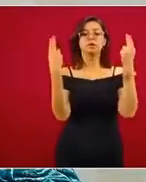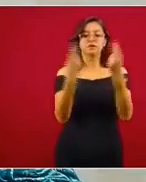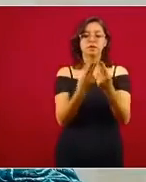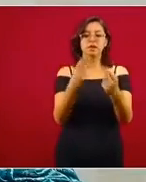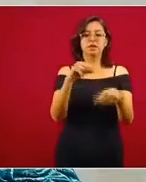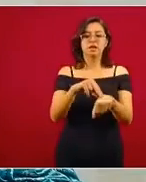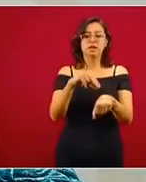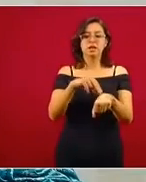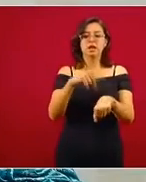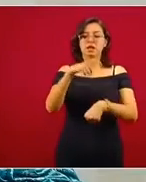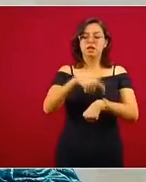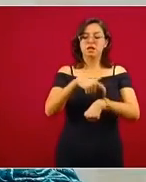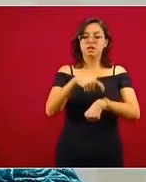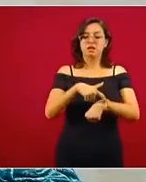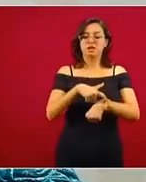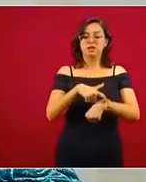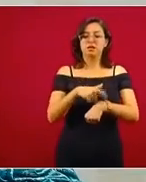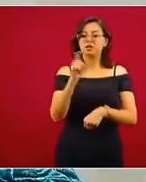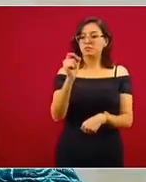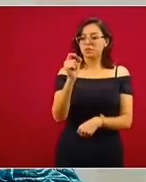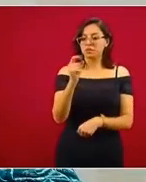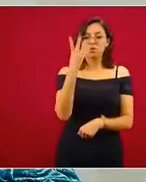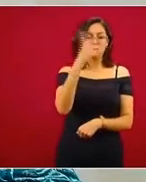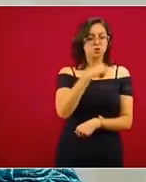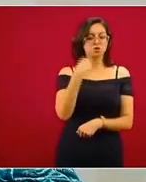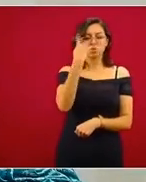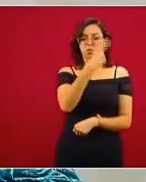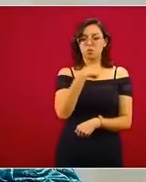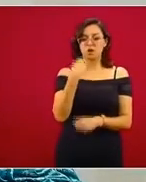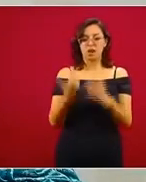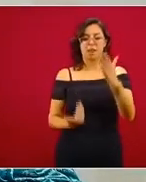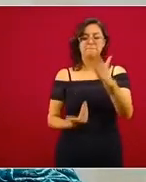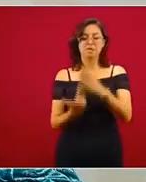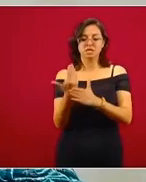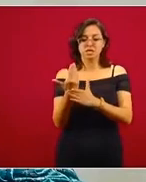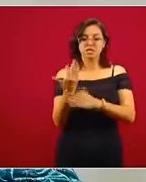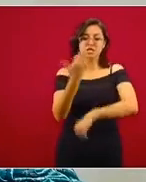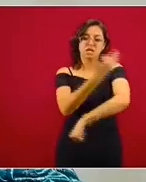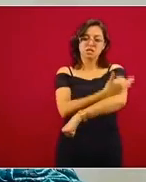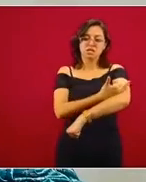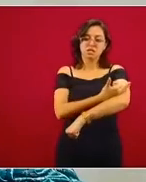You can also find us in person at our hospital units